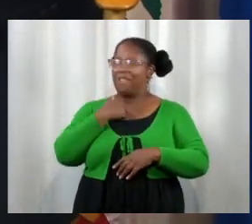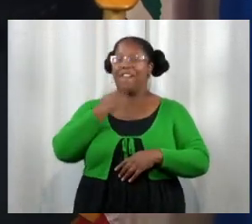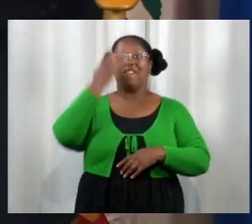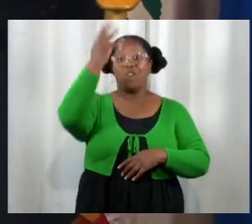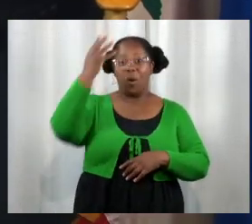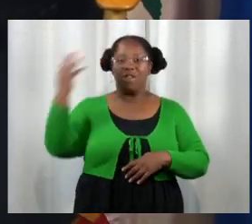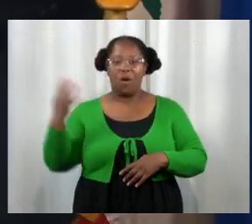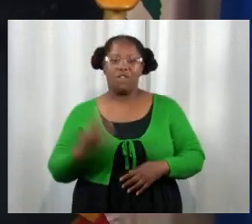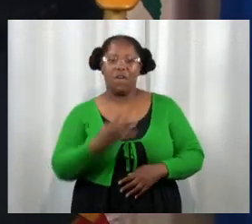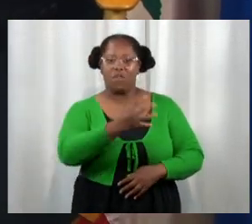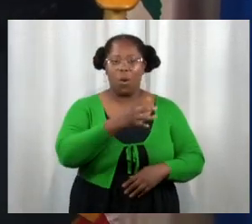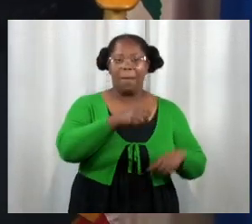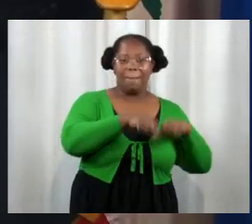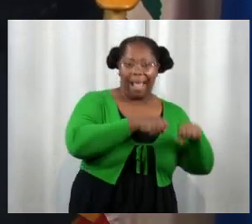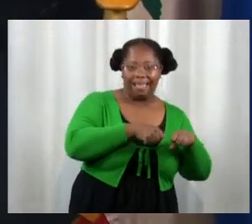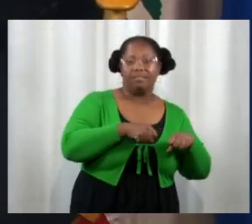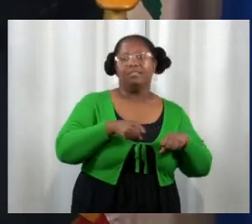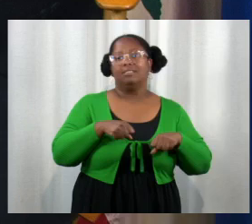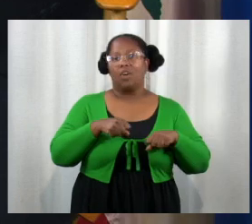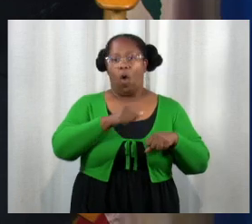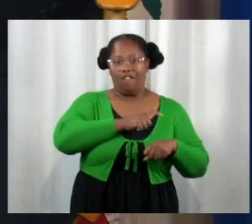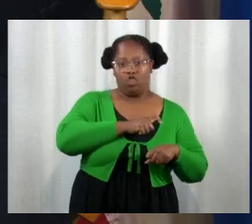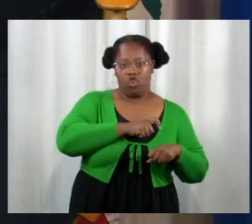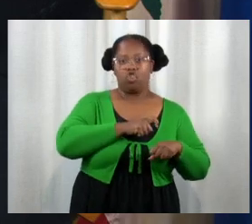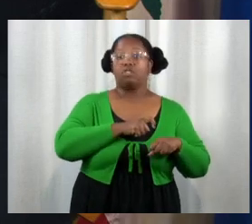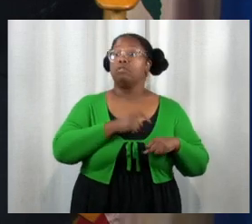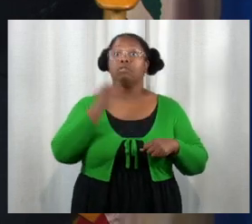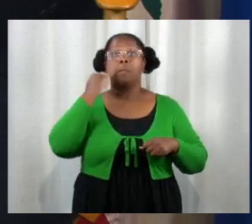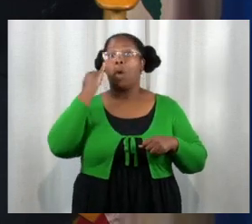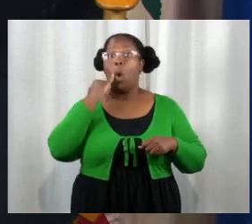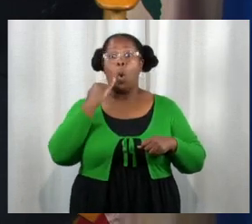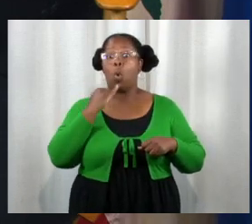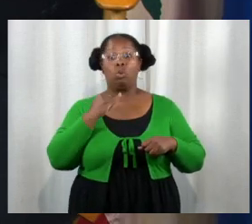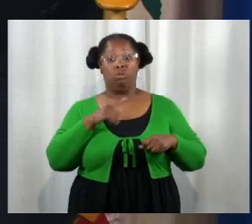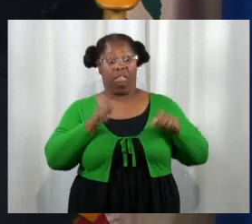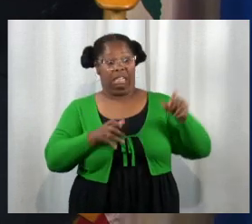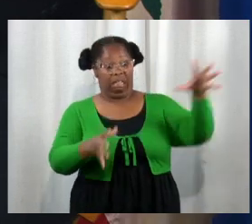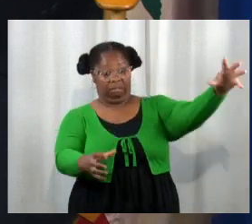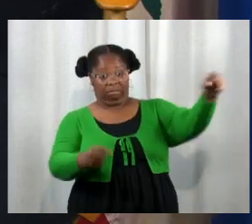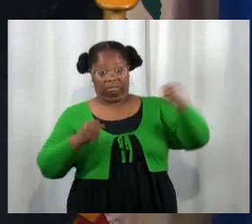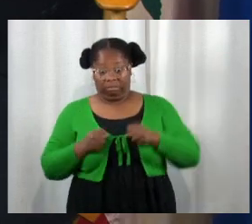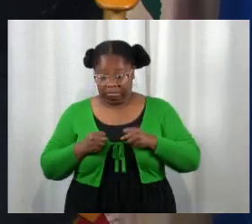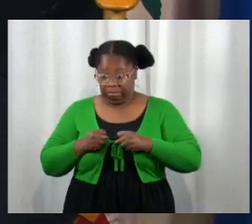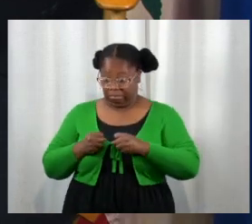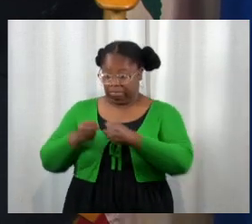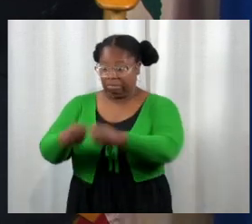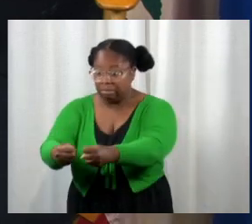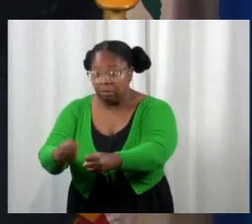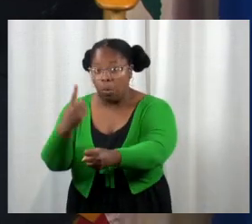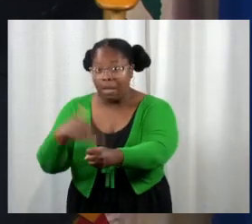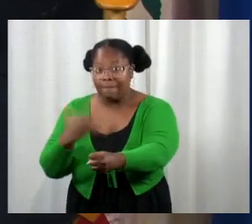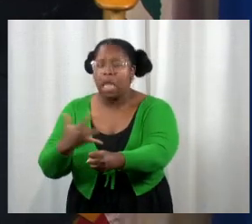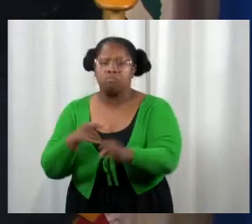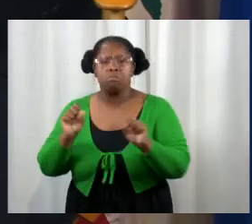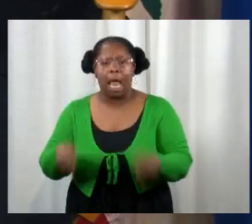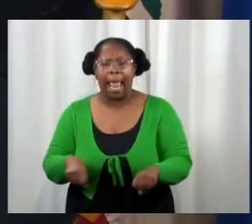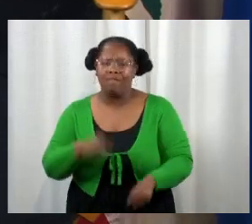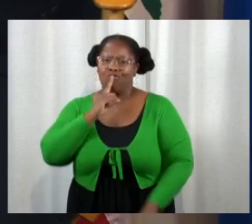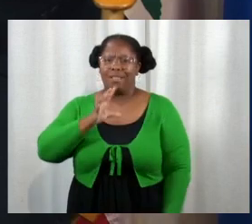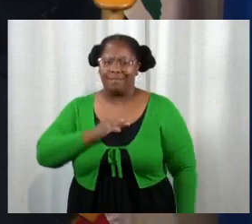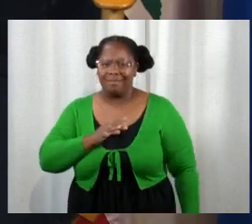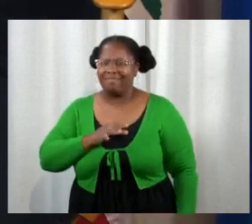patrol division. And if I need to move them for another event to another division, I can do so. And it's phenomenal. I love this new team.